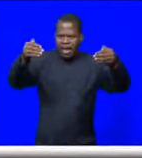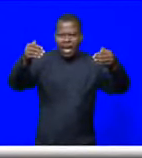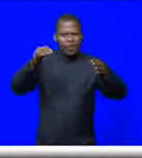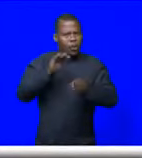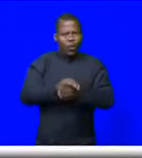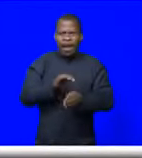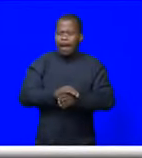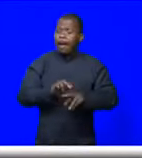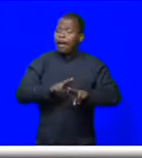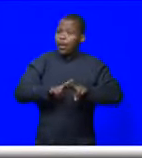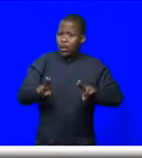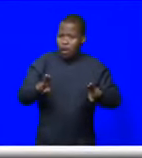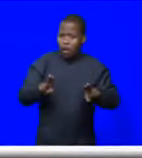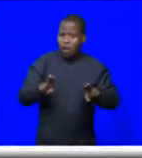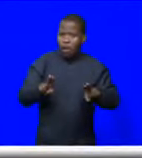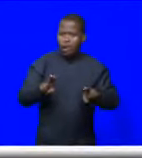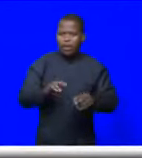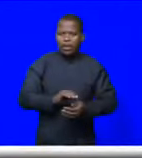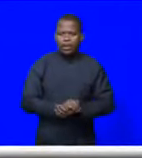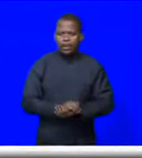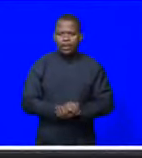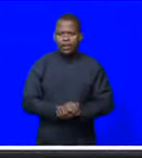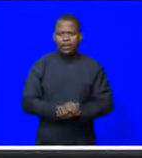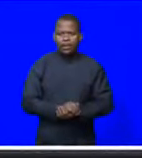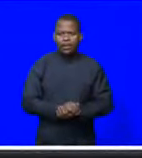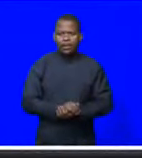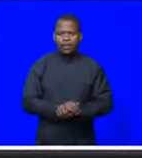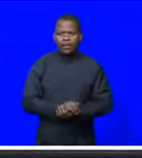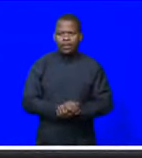betelwe kathi aphela bese kuyinqono betelwe